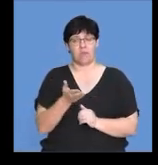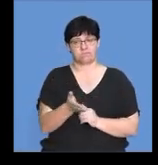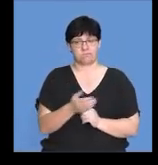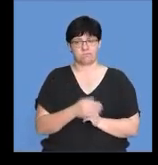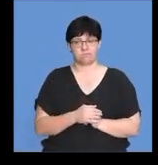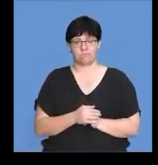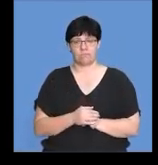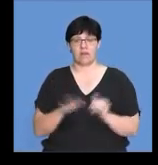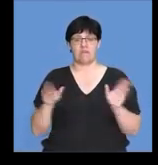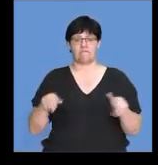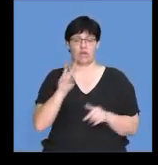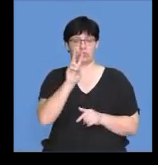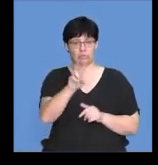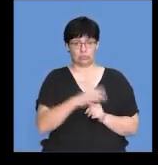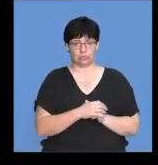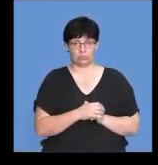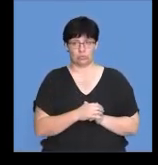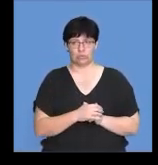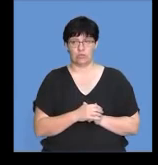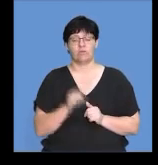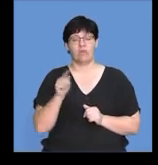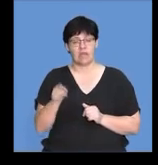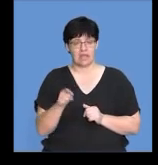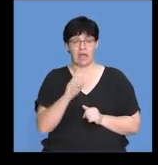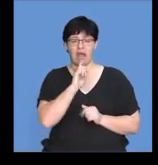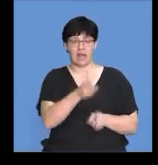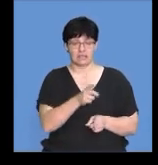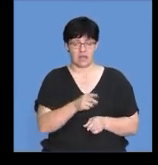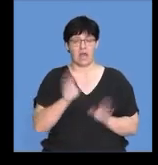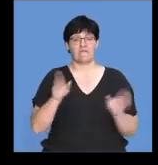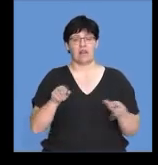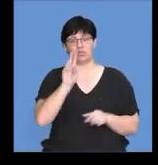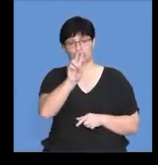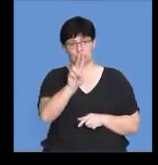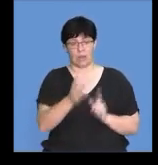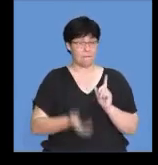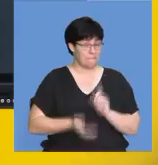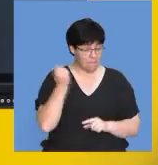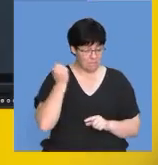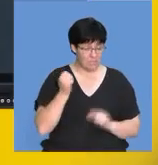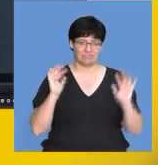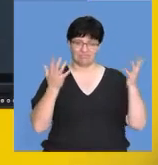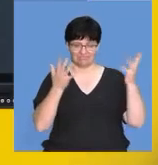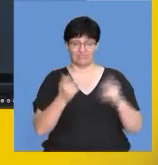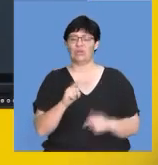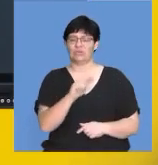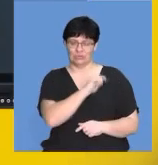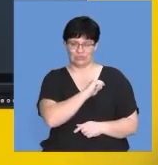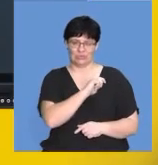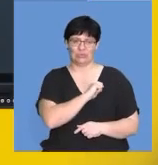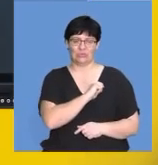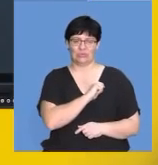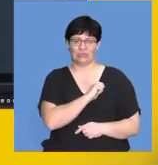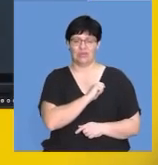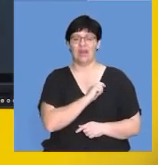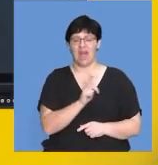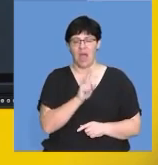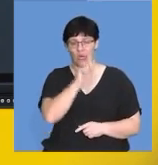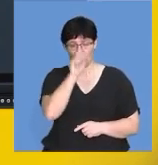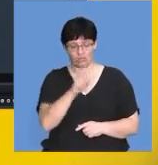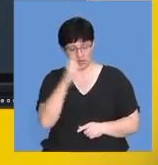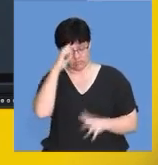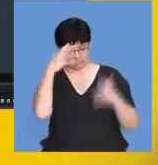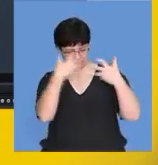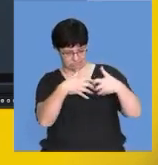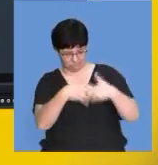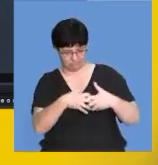in fly 2. So the answer here for this was fly 2, and if you did get it, well done. It is obviously a question that requires lots